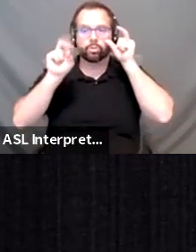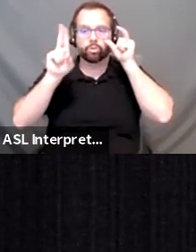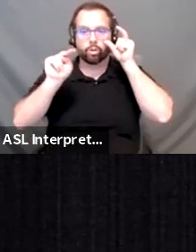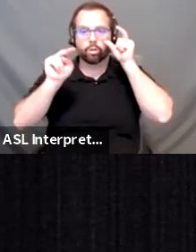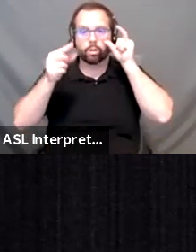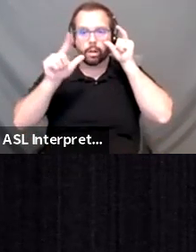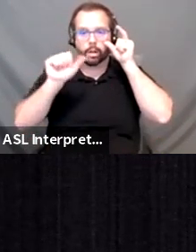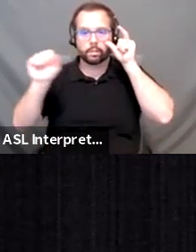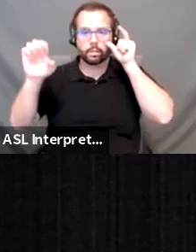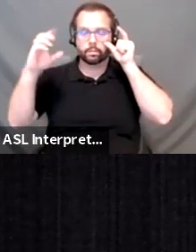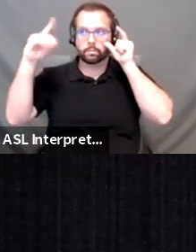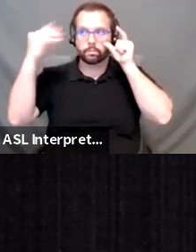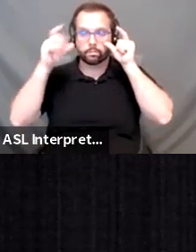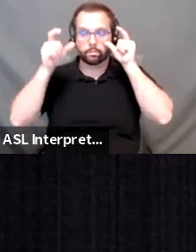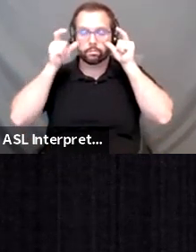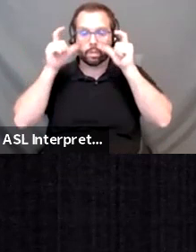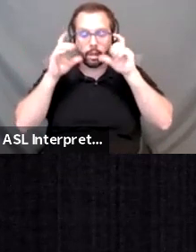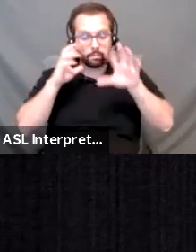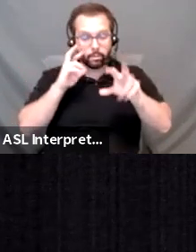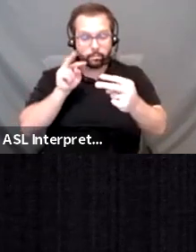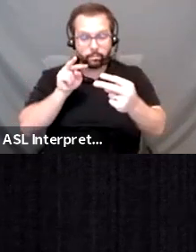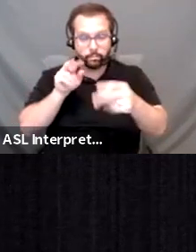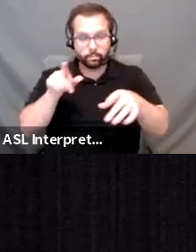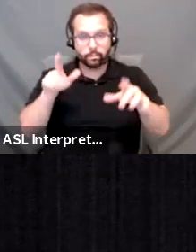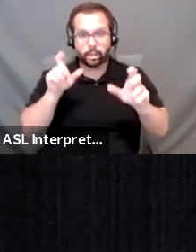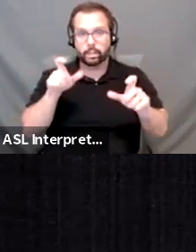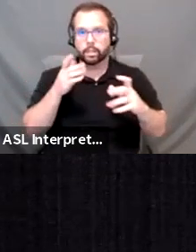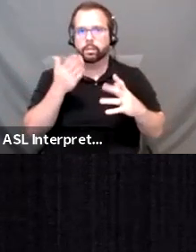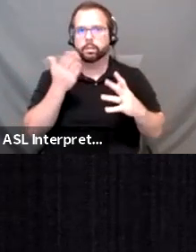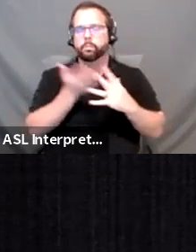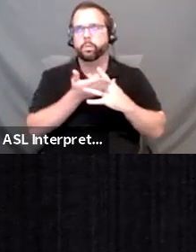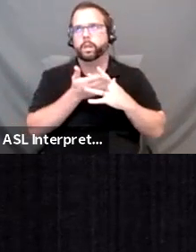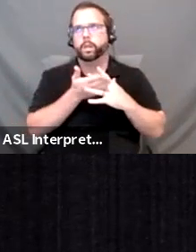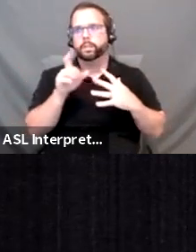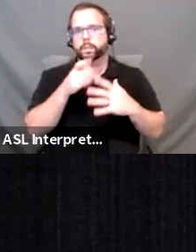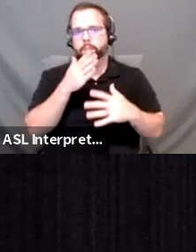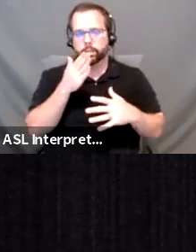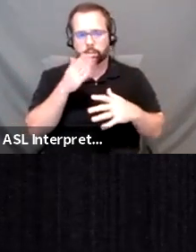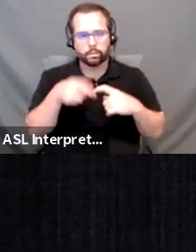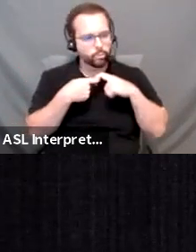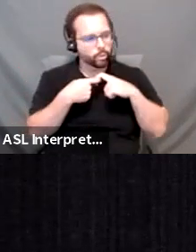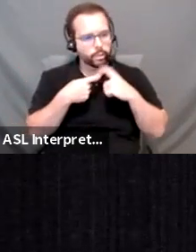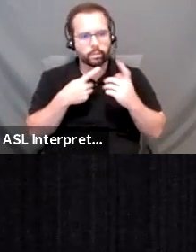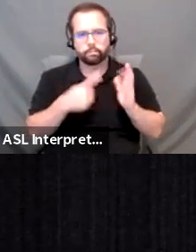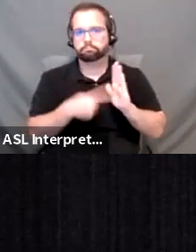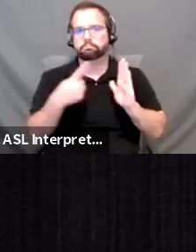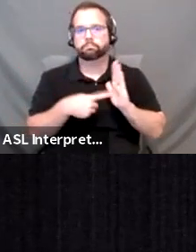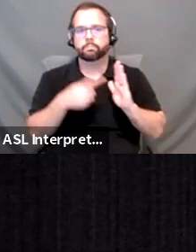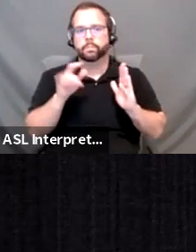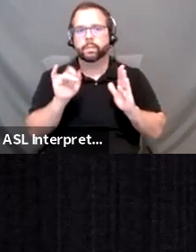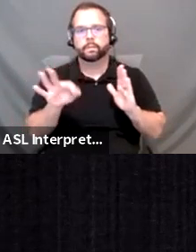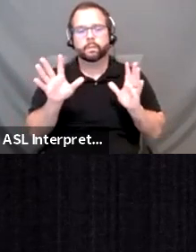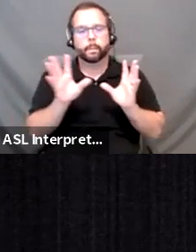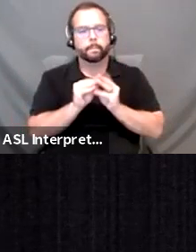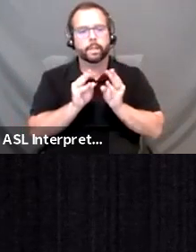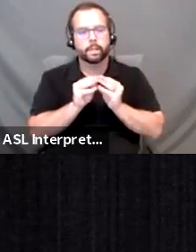of the screen, and I'm just like, I need a break. And I will say, occasionally, if it's a meeting that